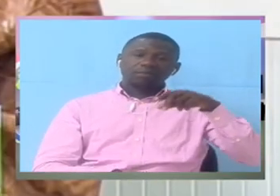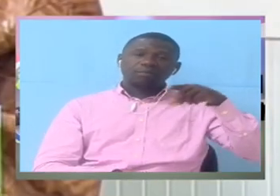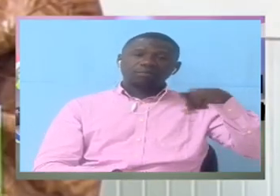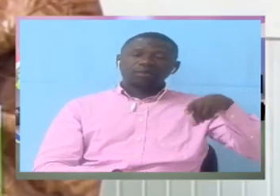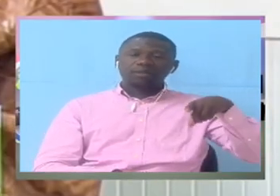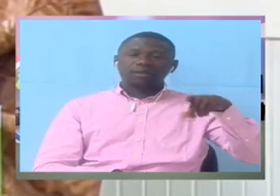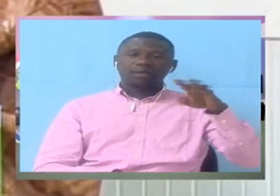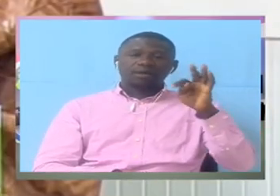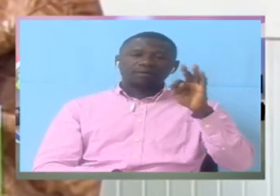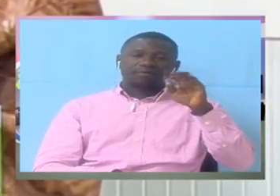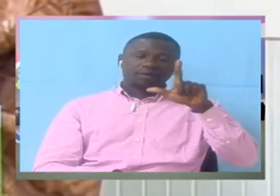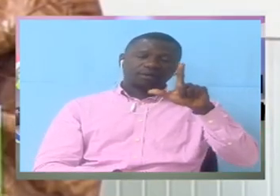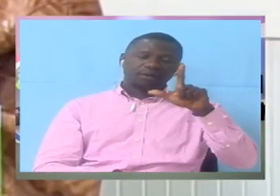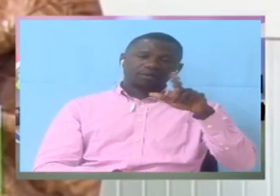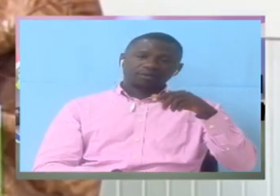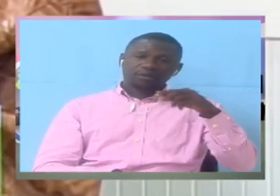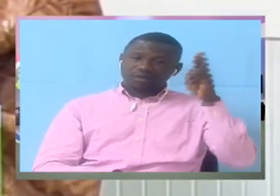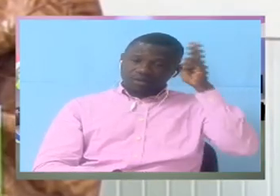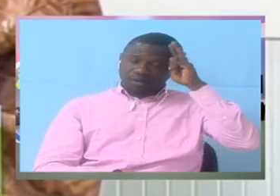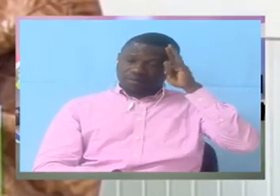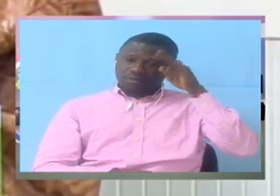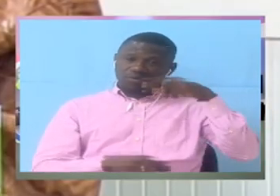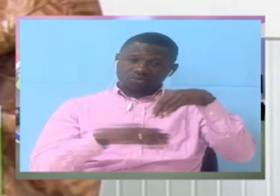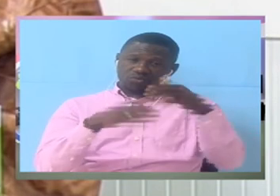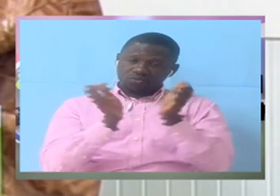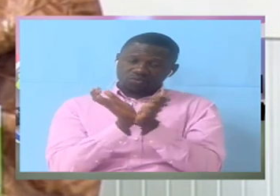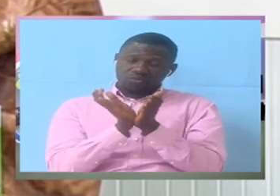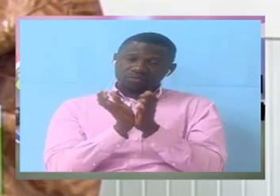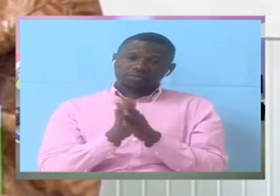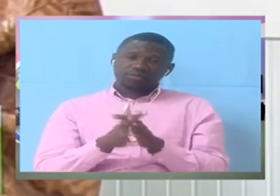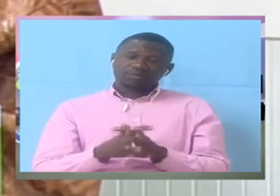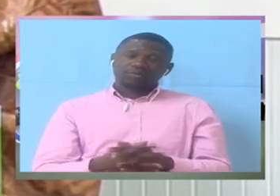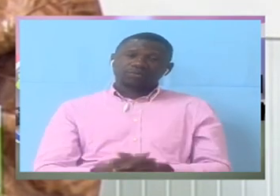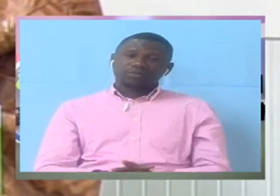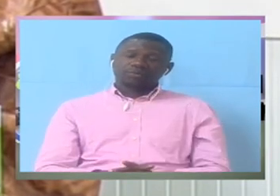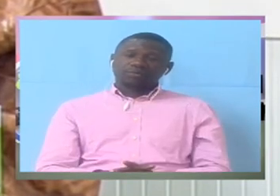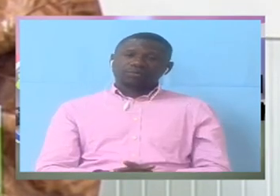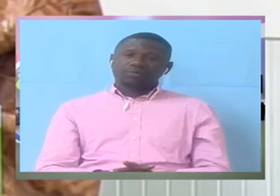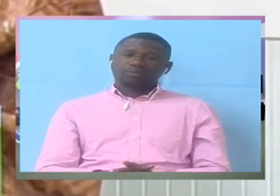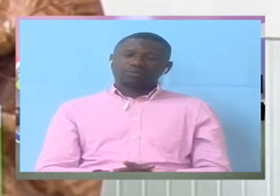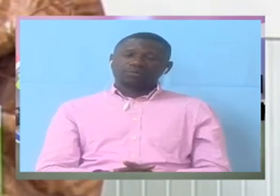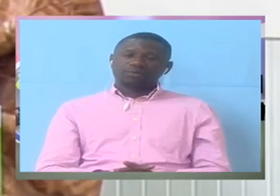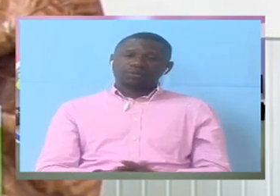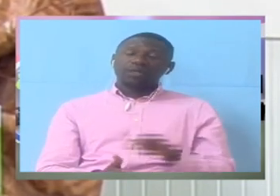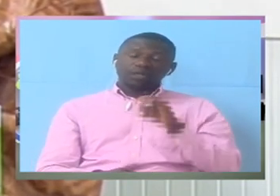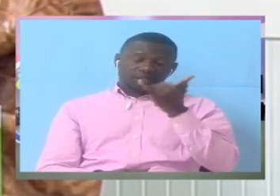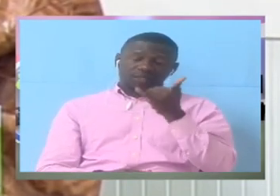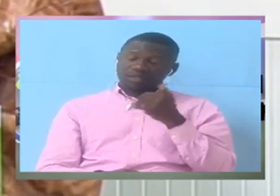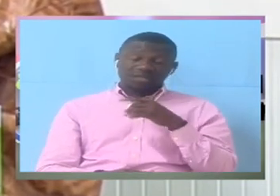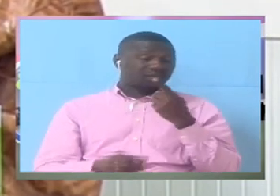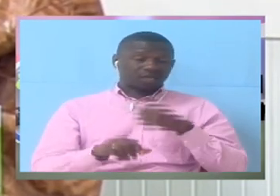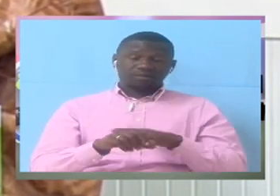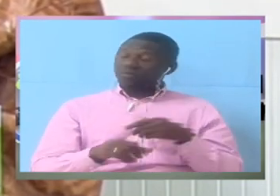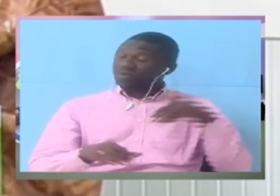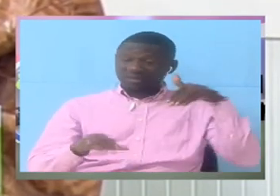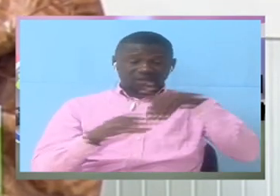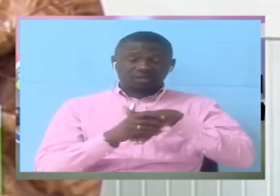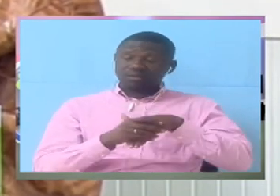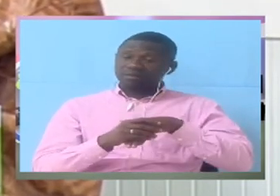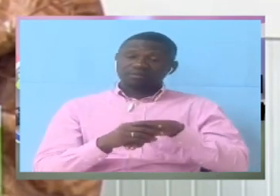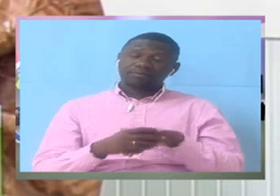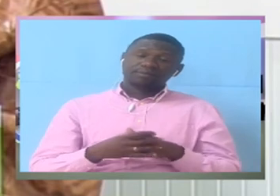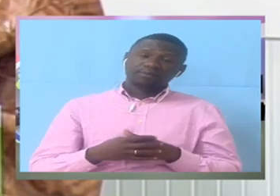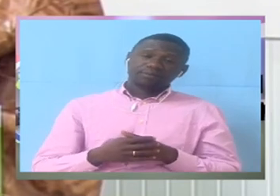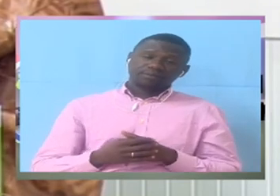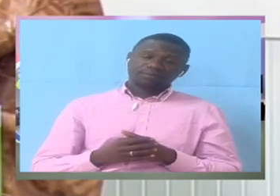right. Foka pare NPFM. Ako sign ko imbete malo. Yes, at that time we were in the middle